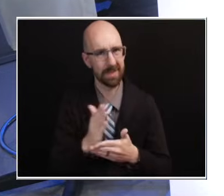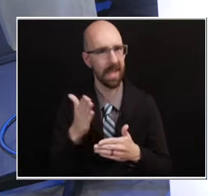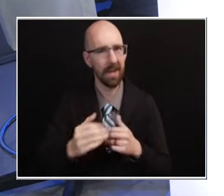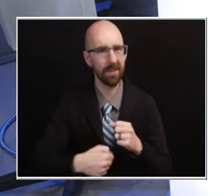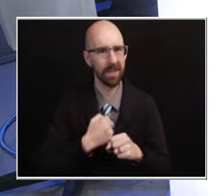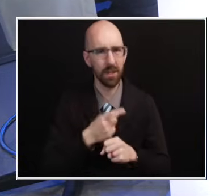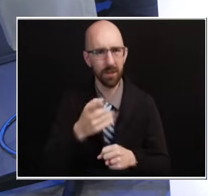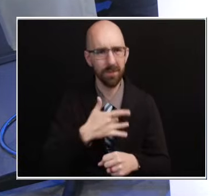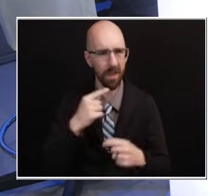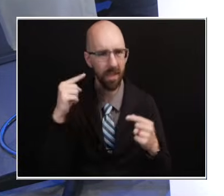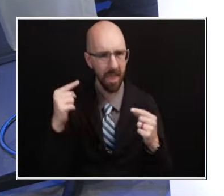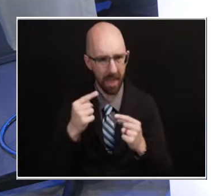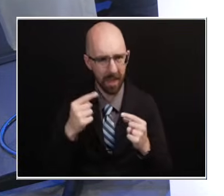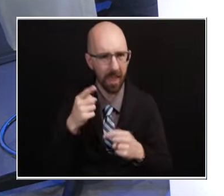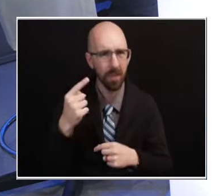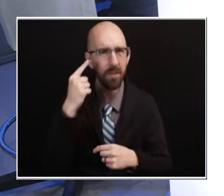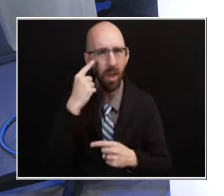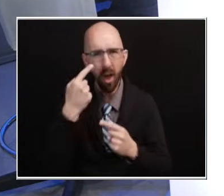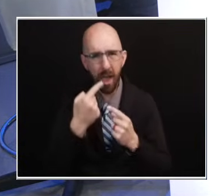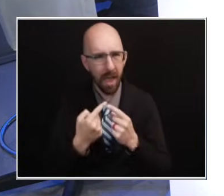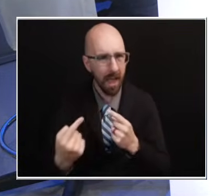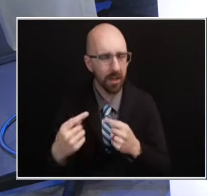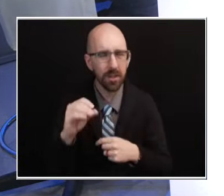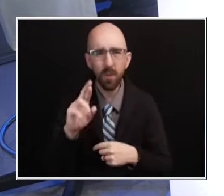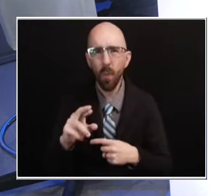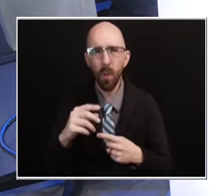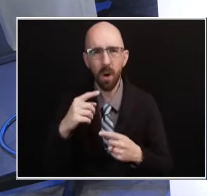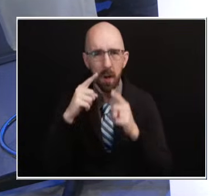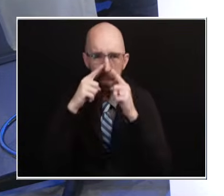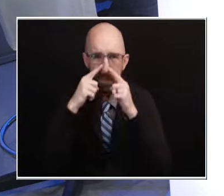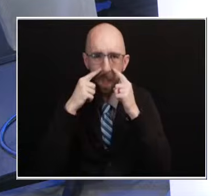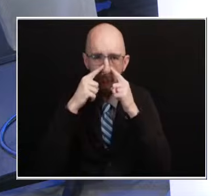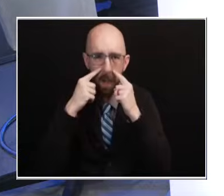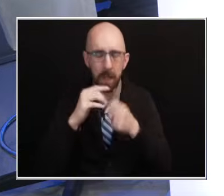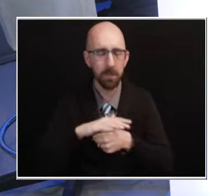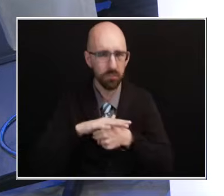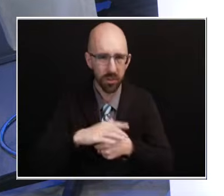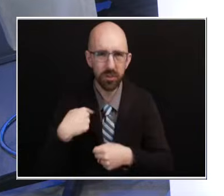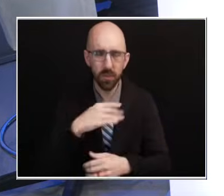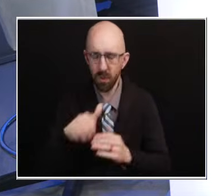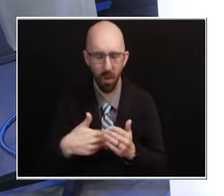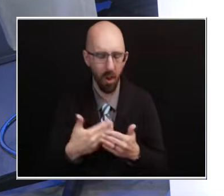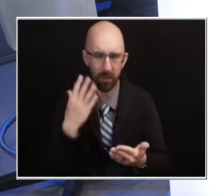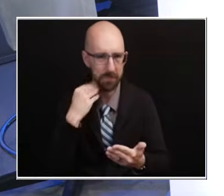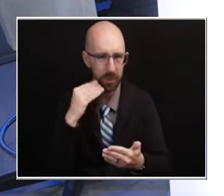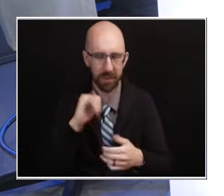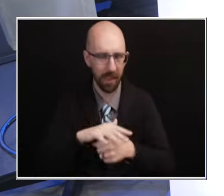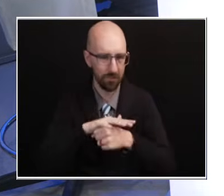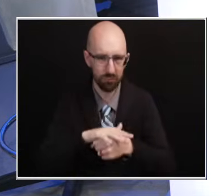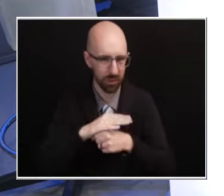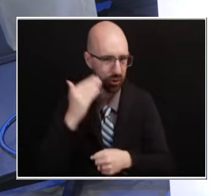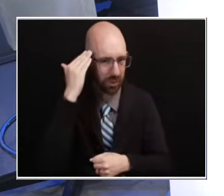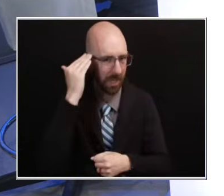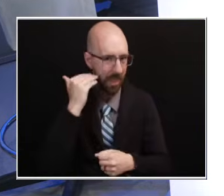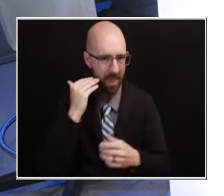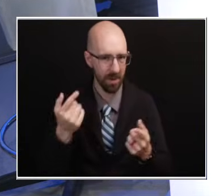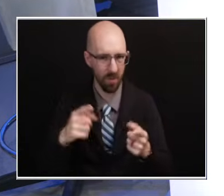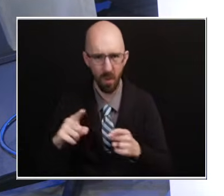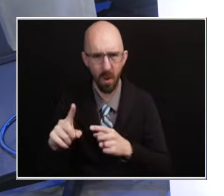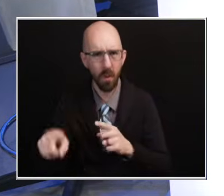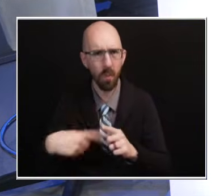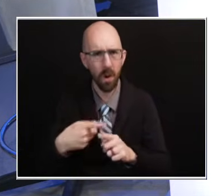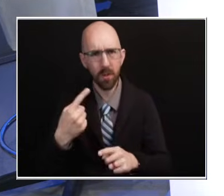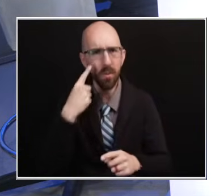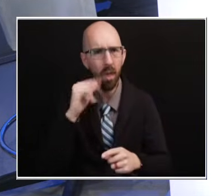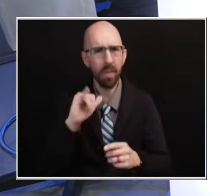thought they were allergies or sinus problems. A lot of us have that pressure in our head going on. When did you think this was something more